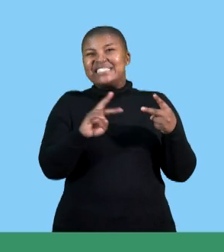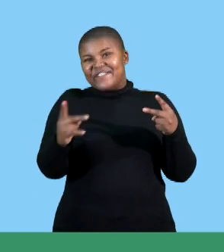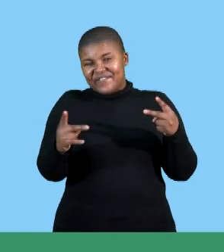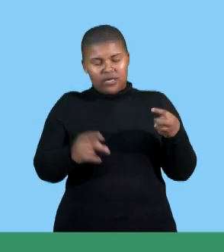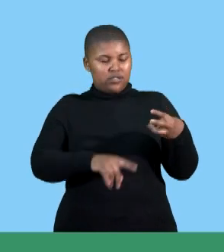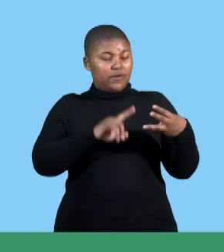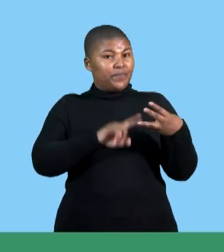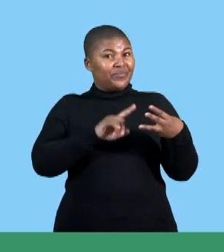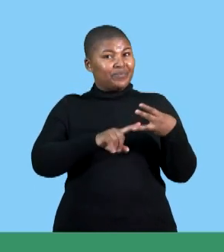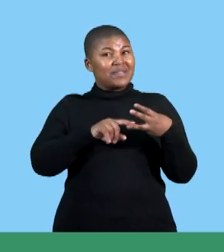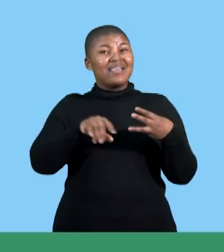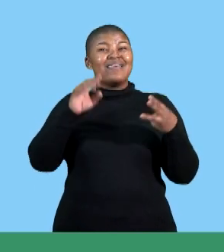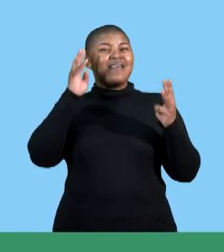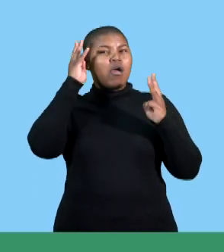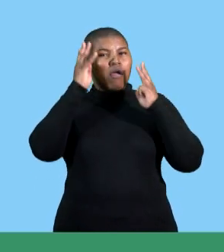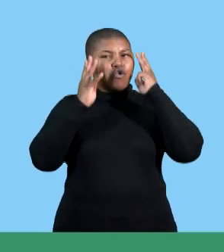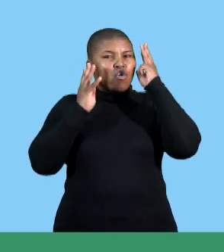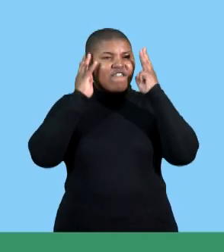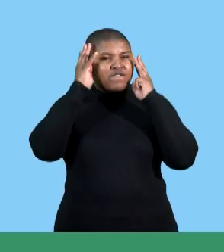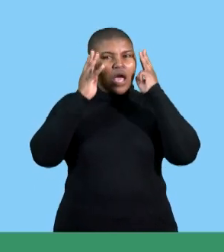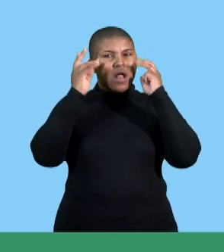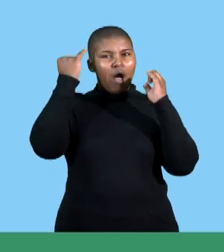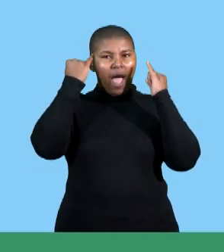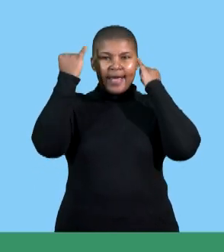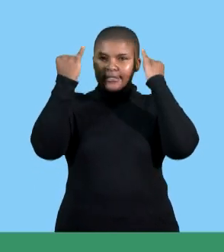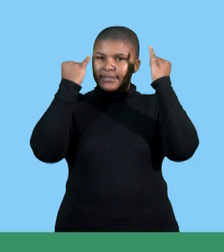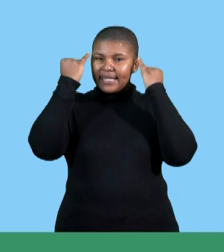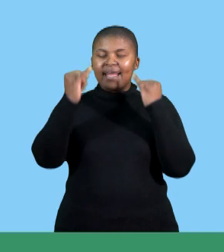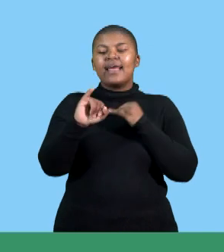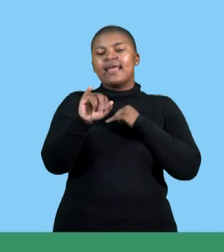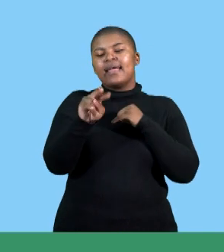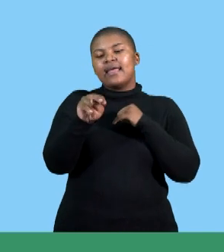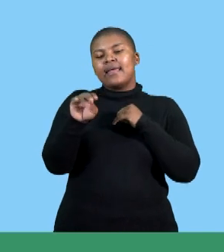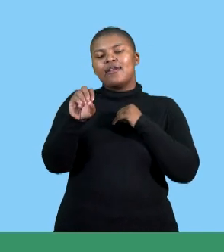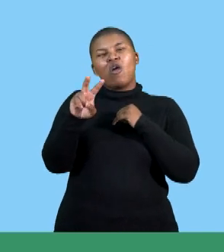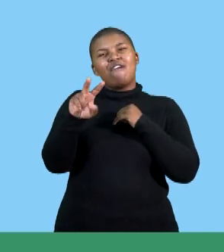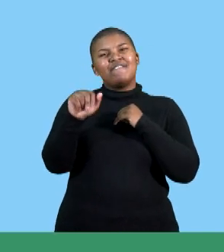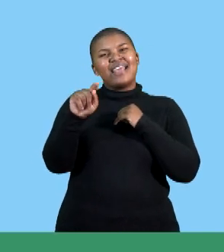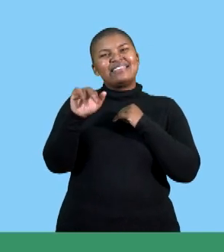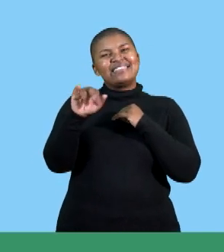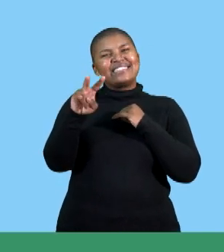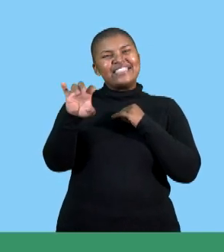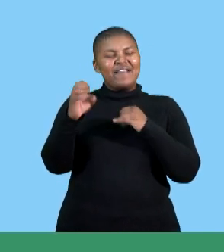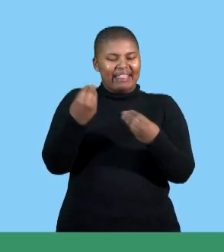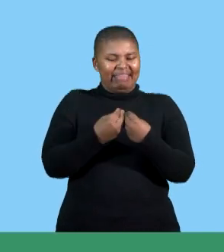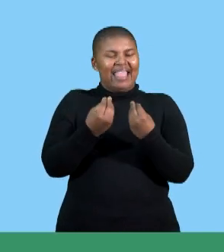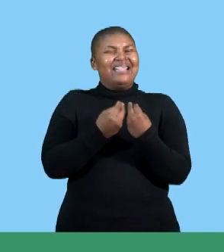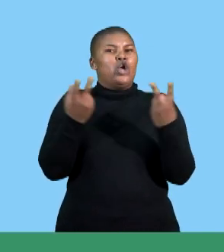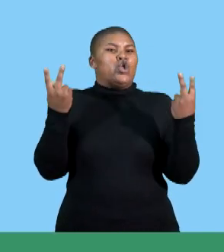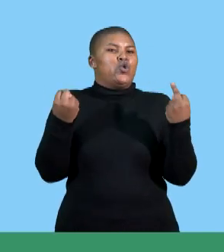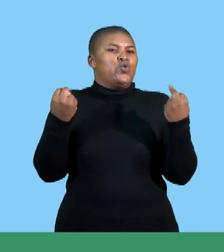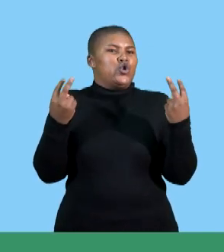different, and innovative ideas. Innovatively, things that have never been thought of